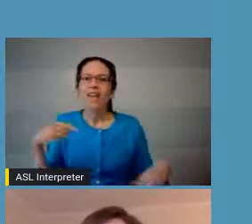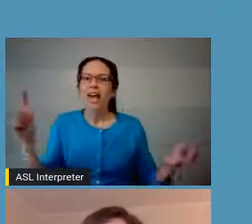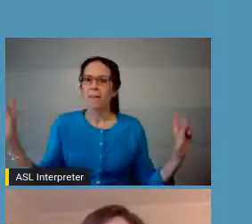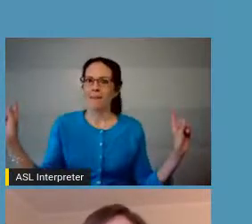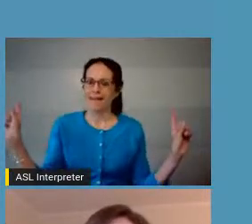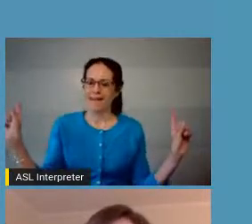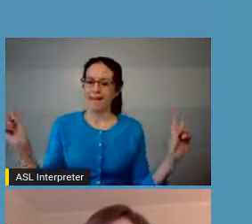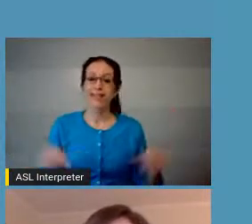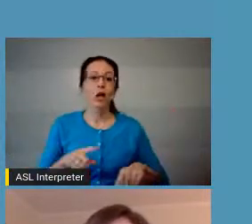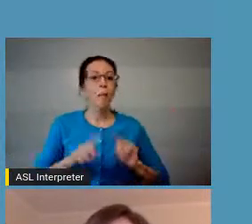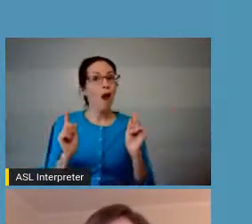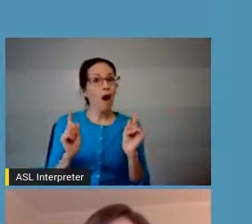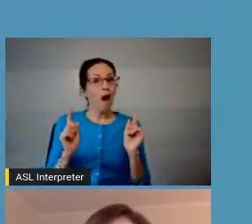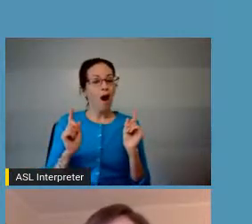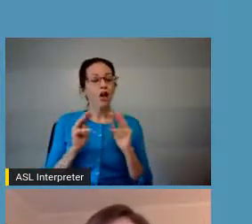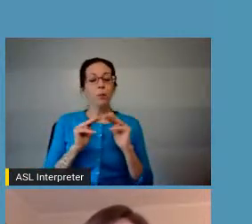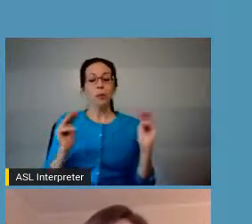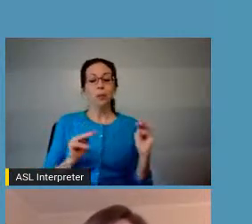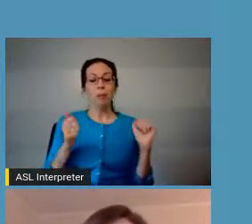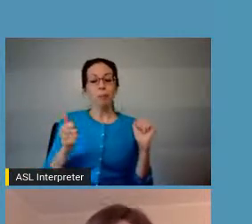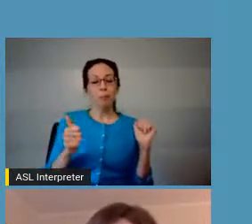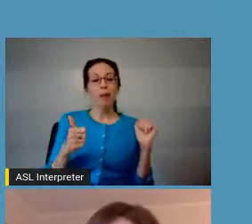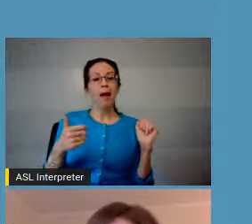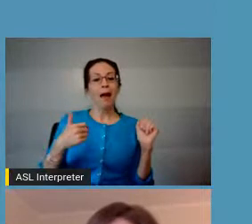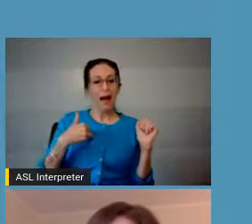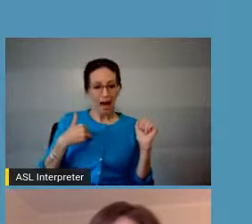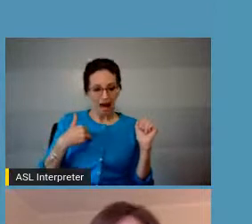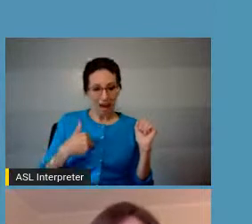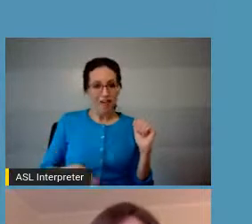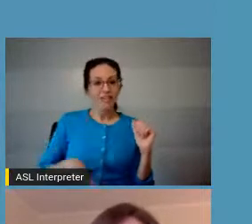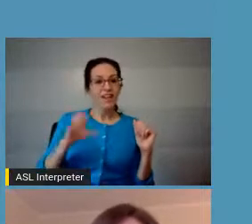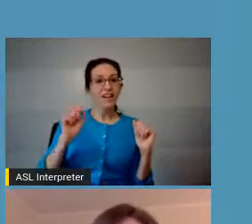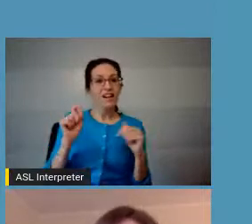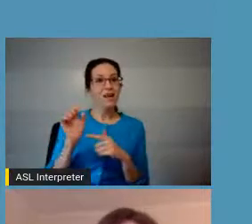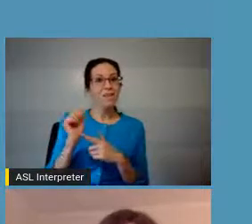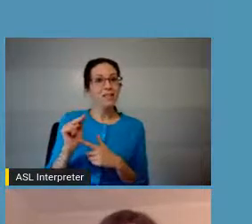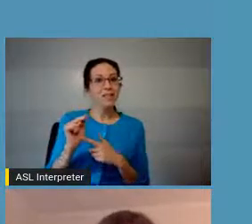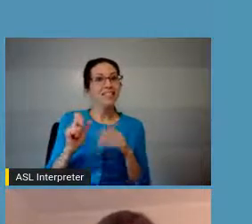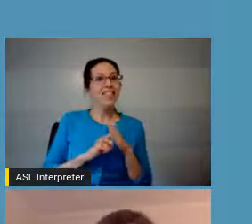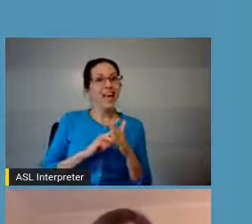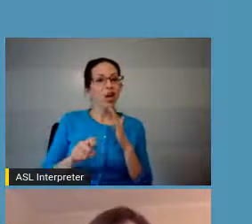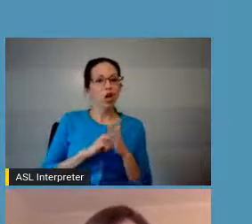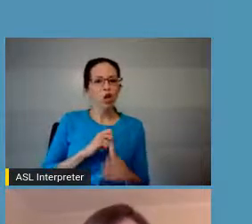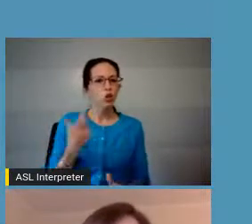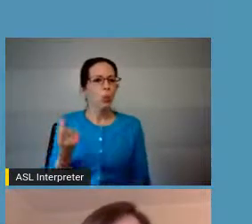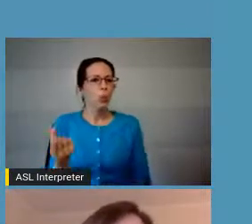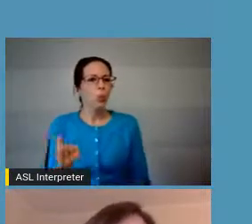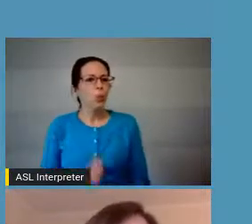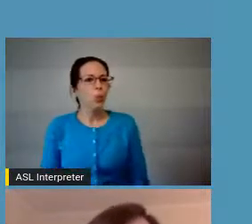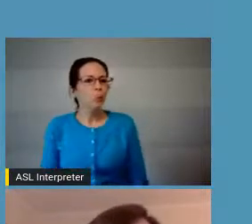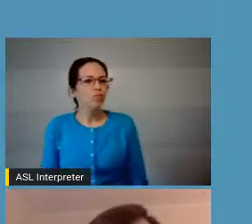an Epson scanner. So what do you think?